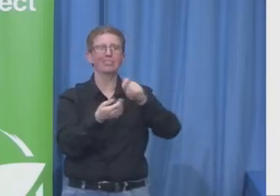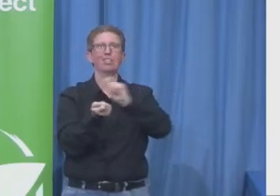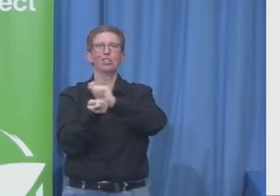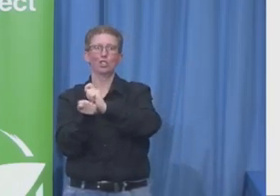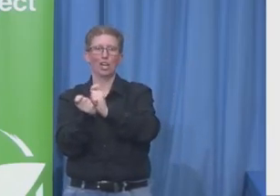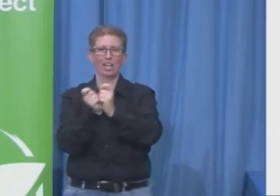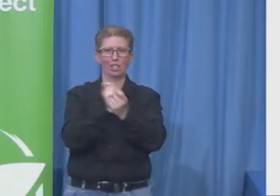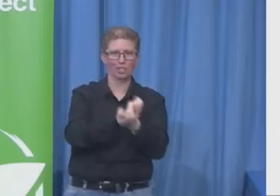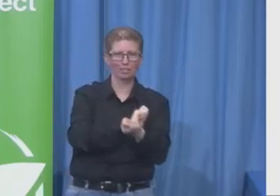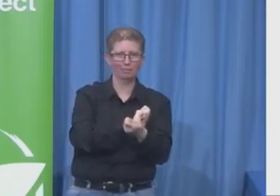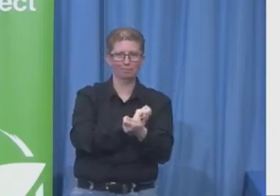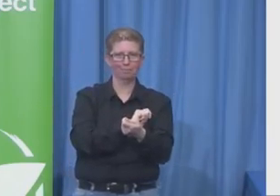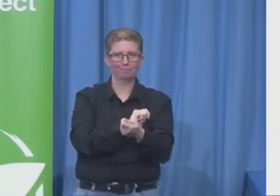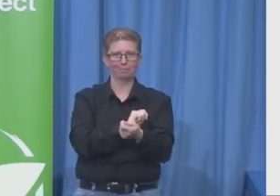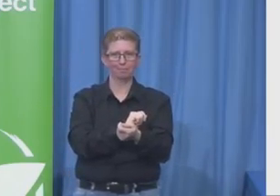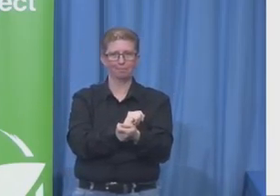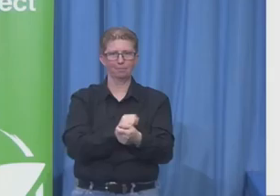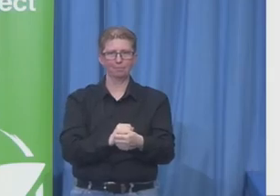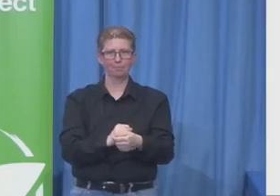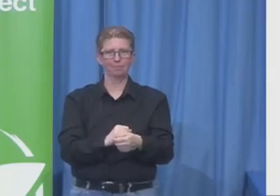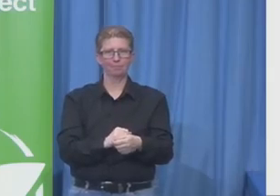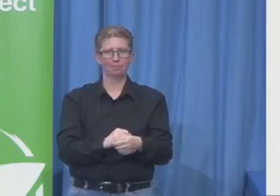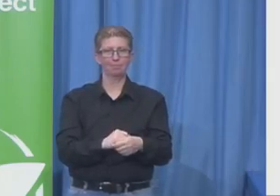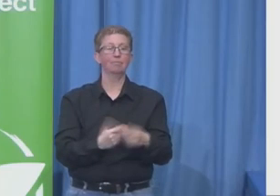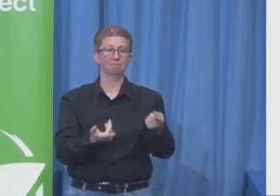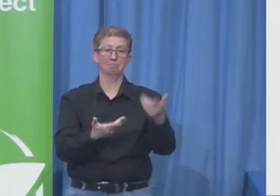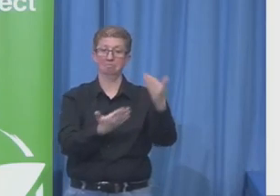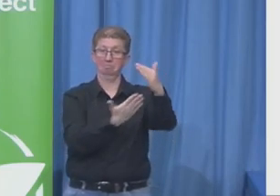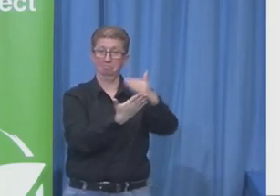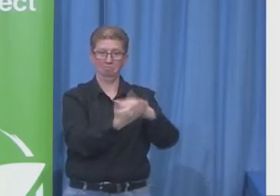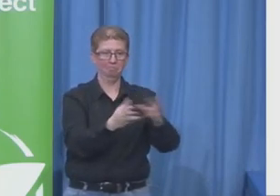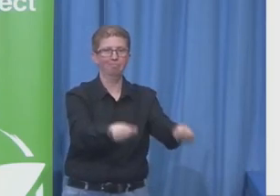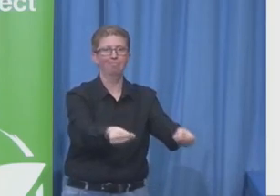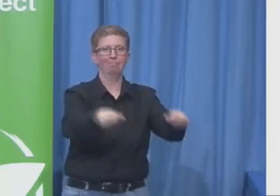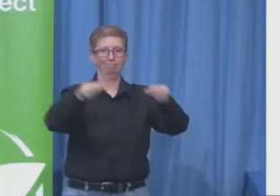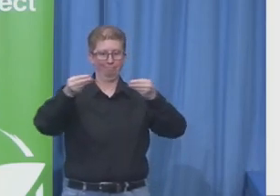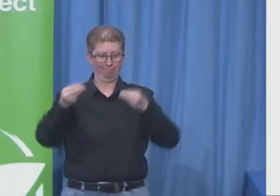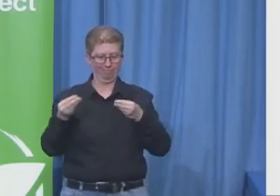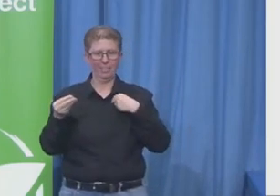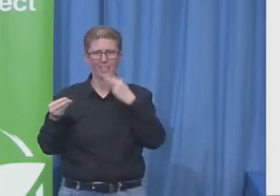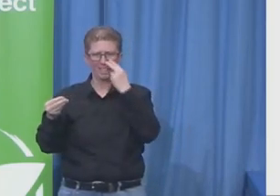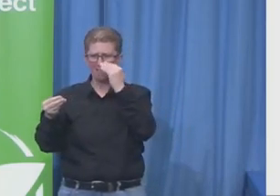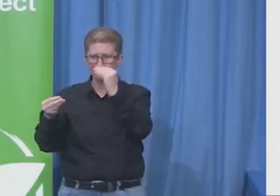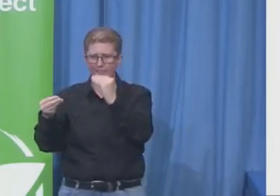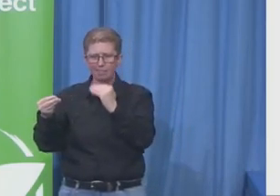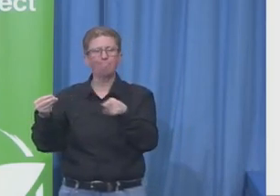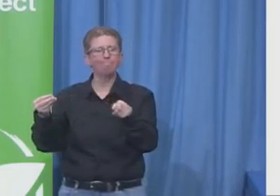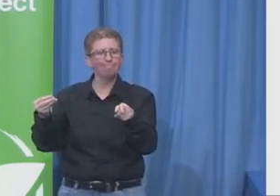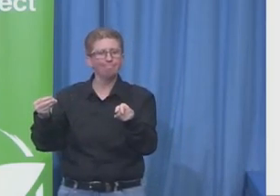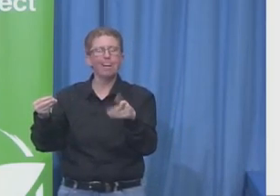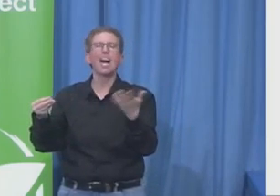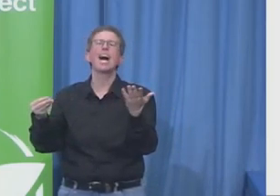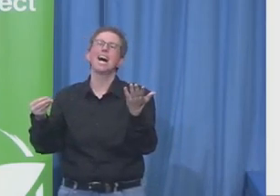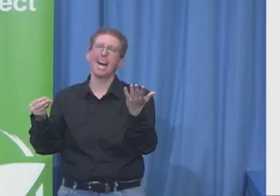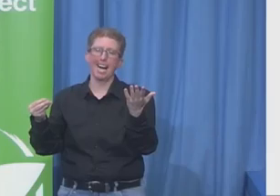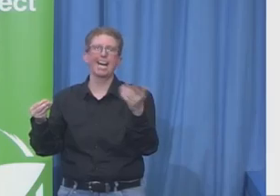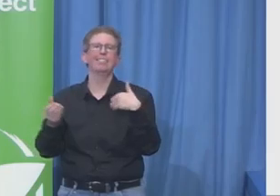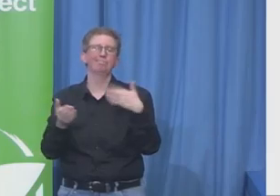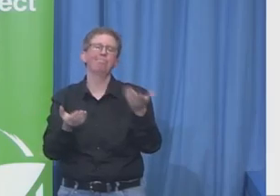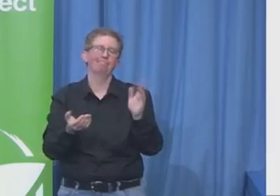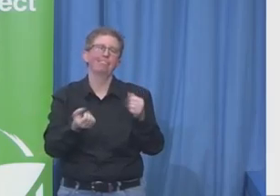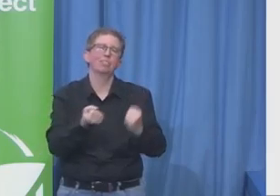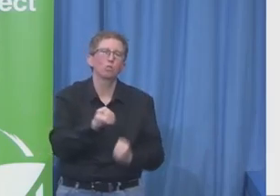to insist and support our colleagues to have language around the importance of accessible ICT,